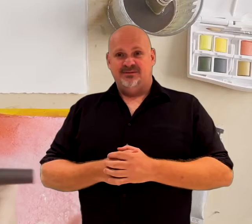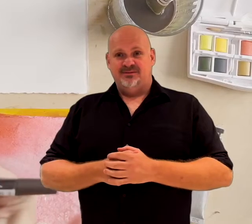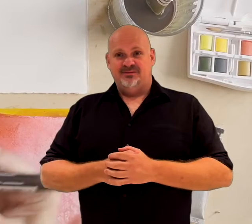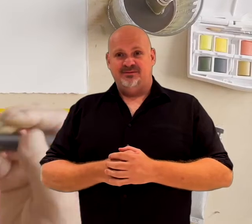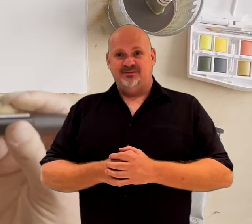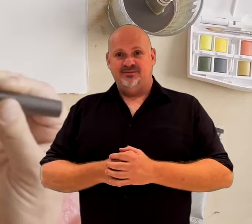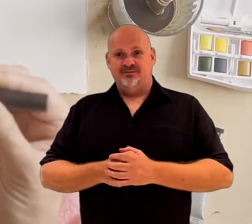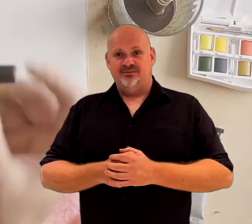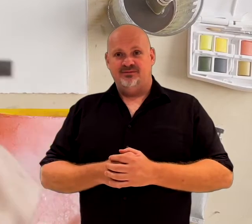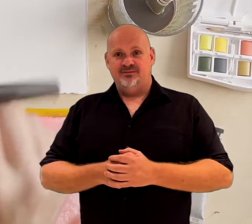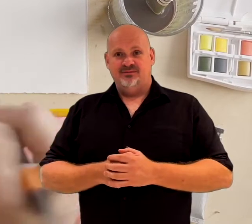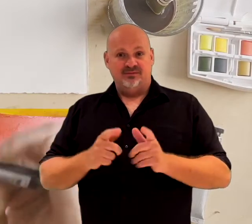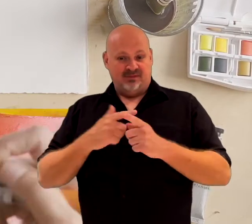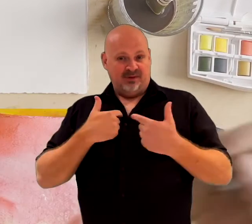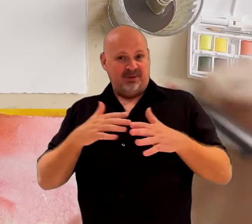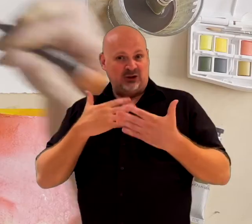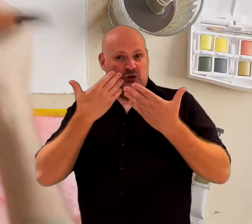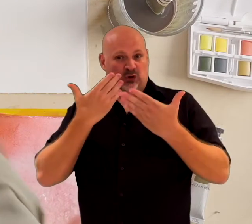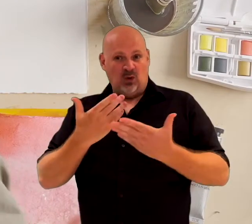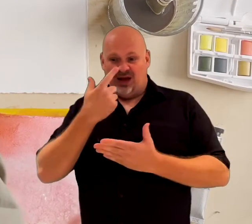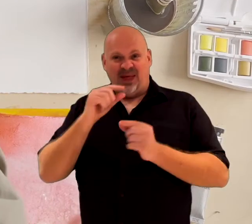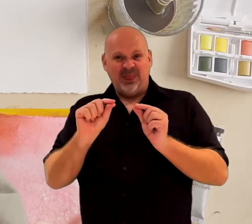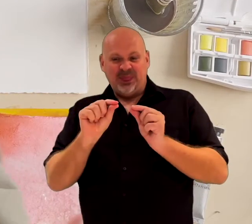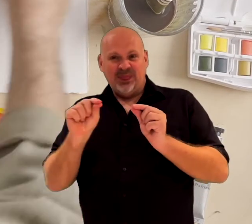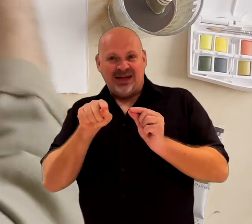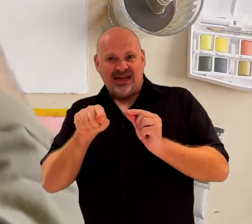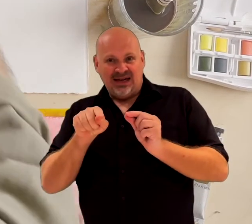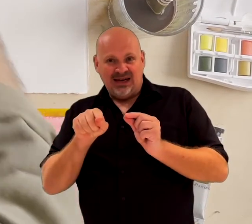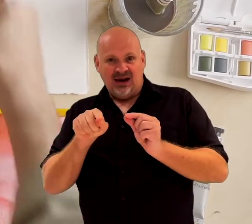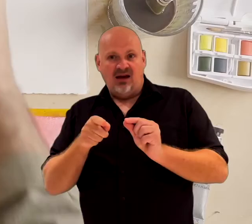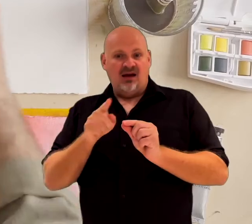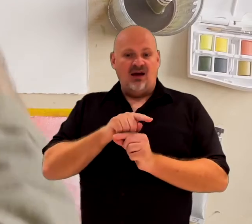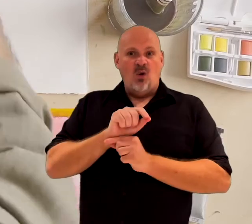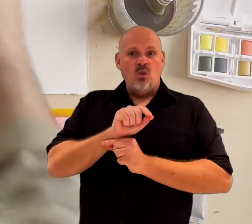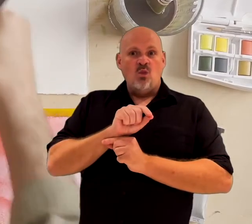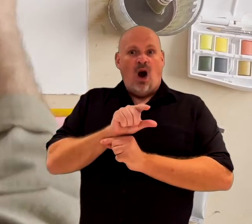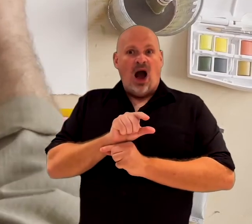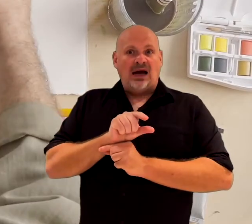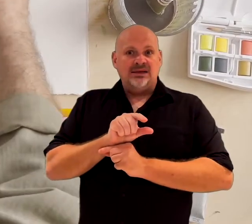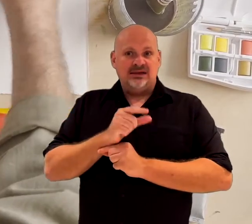Okay, like I showed you, you can go from the skinny tip to the little bit of a wider tip.